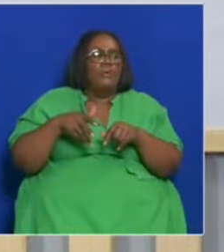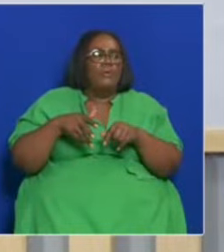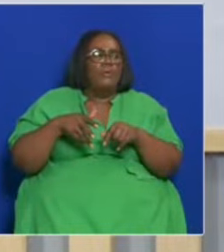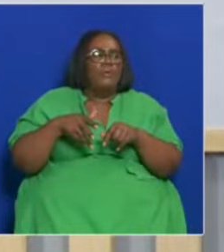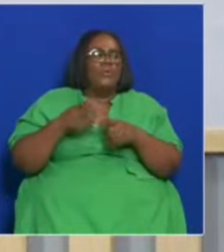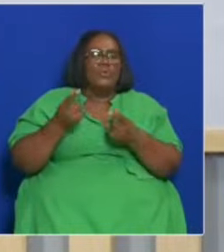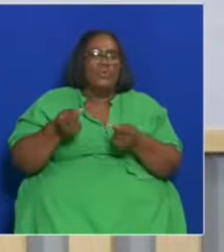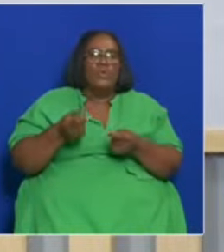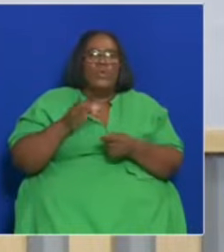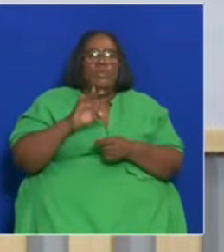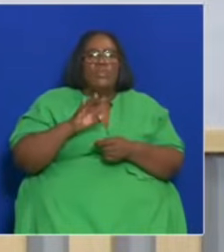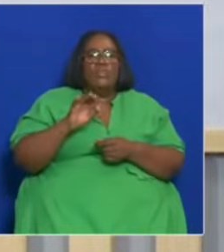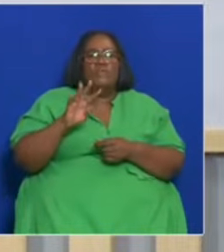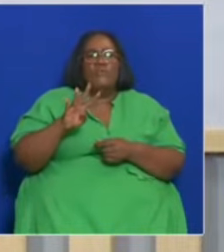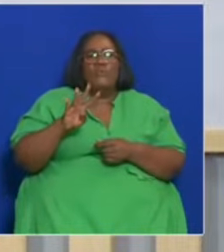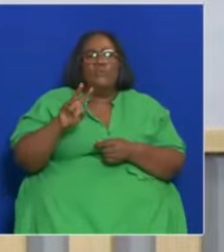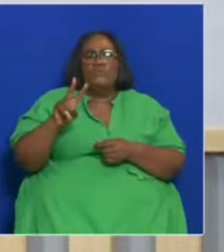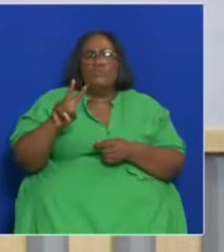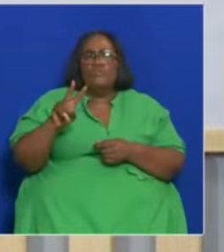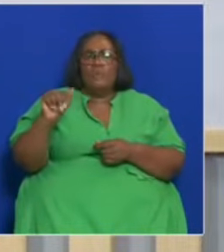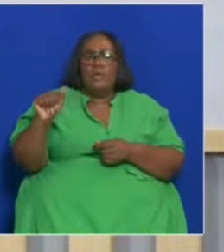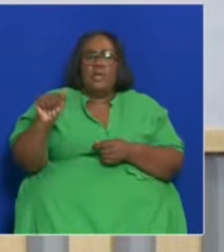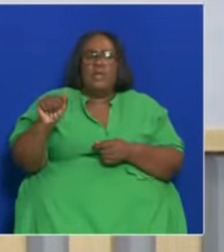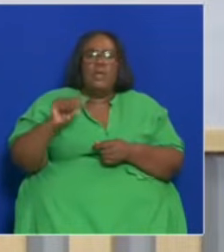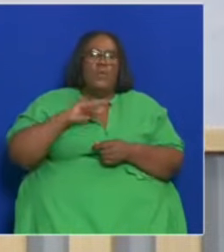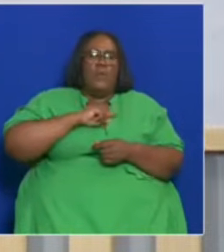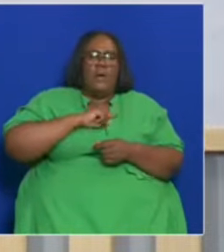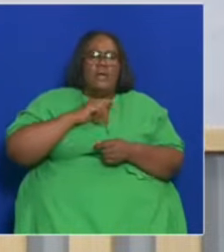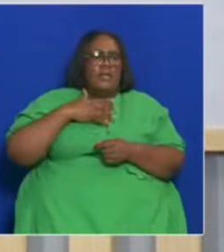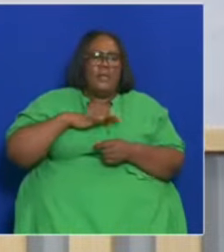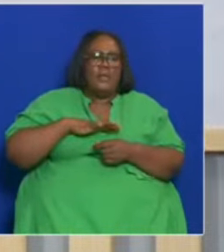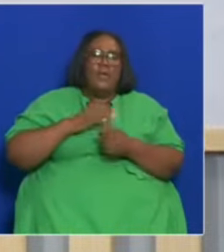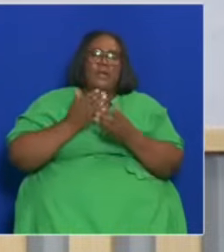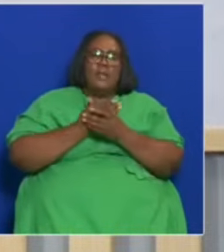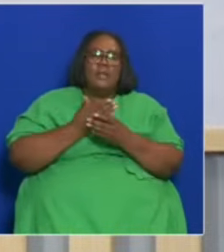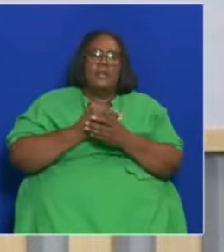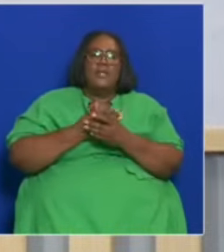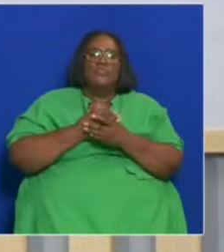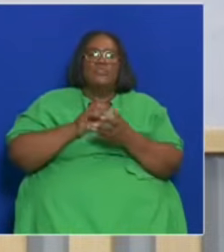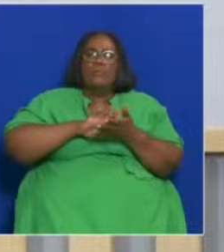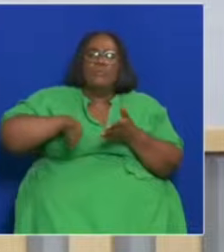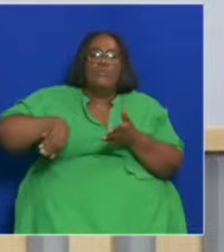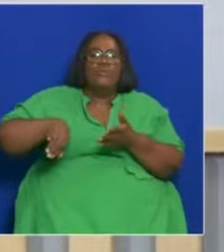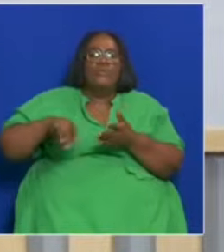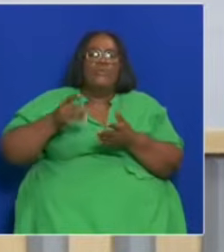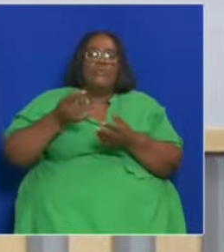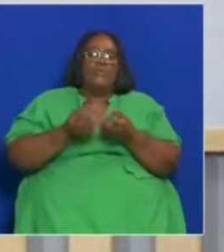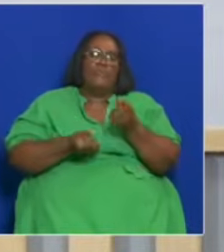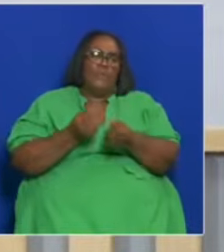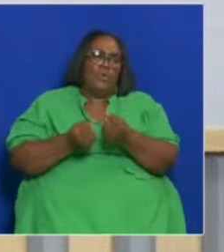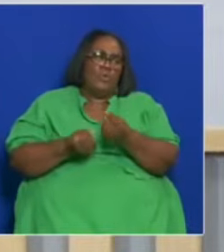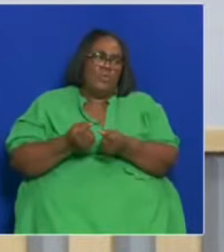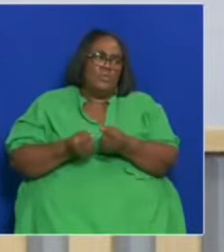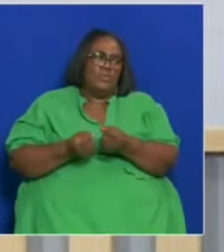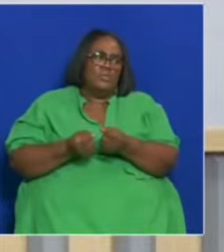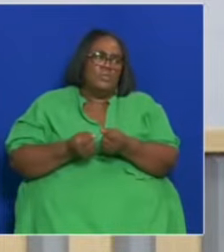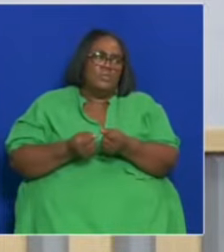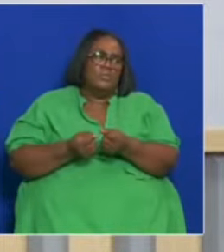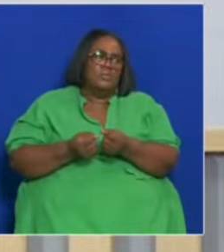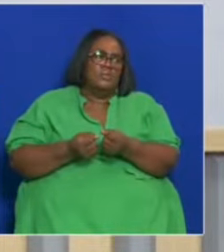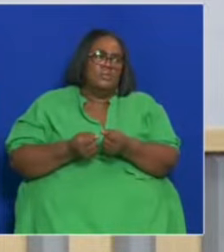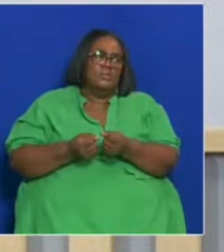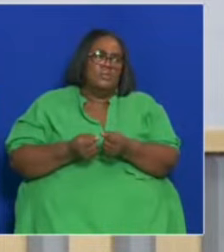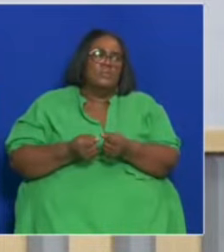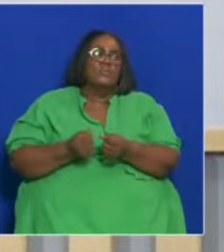want the matter to be removed from the court roll. And the view that was taken at the time was that the matter will be dealt with later